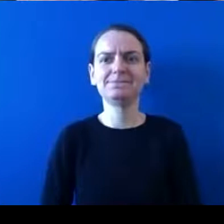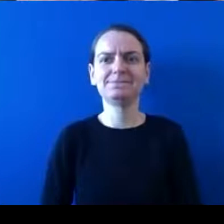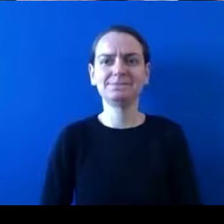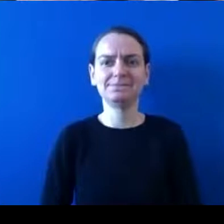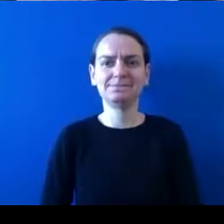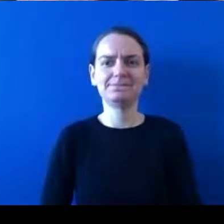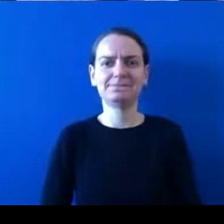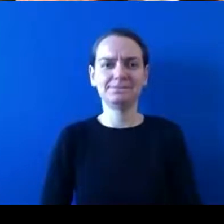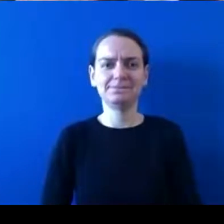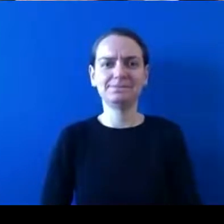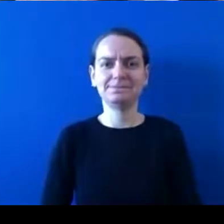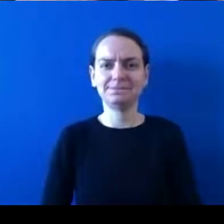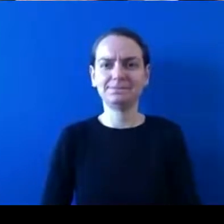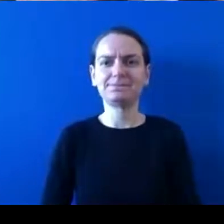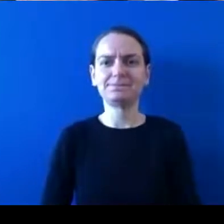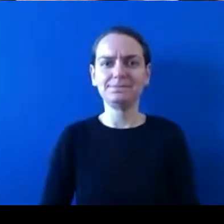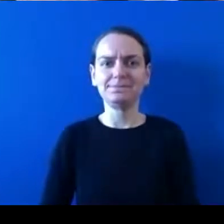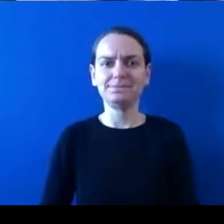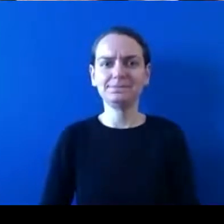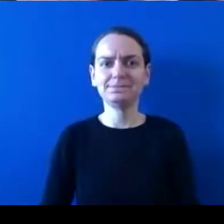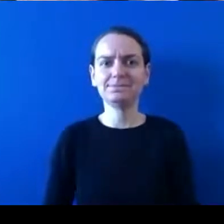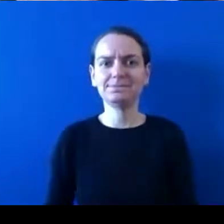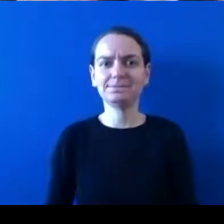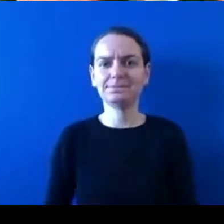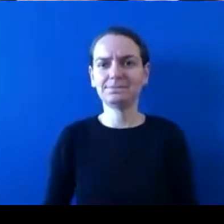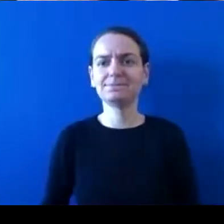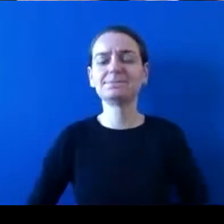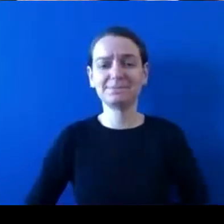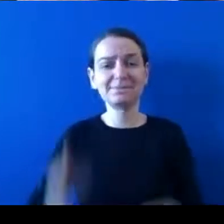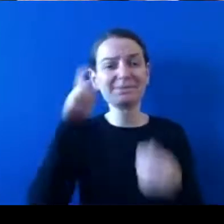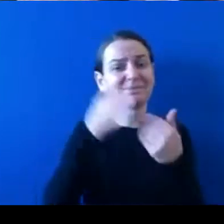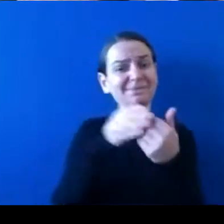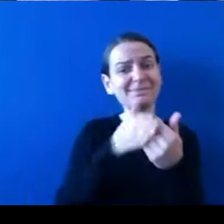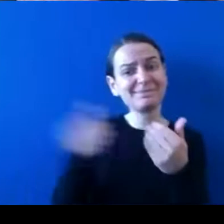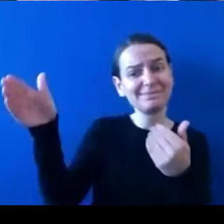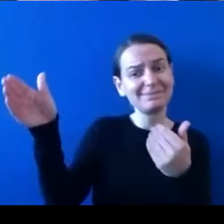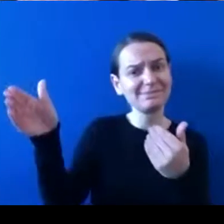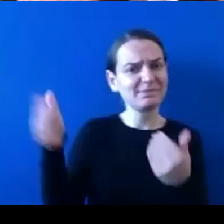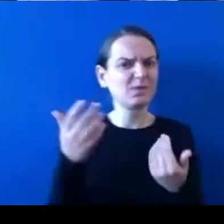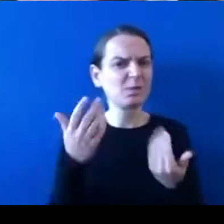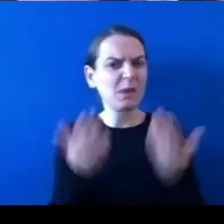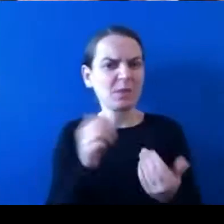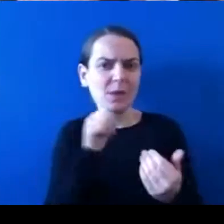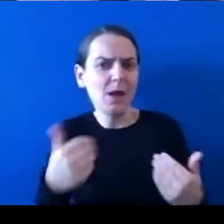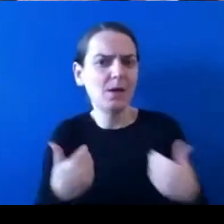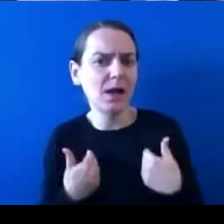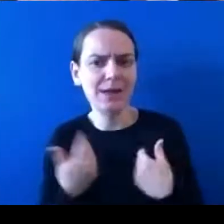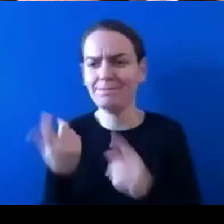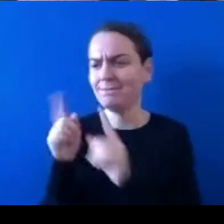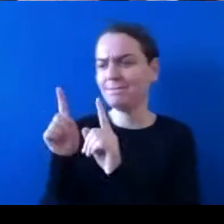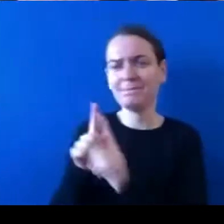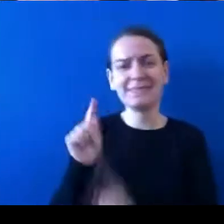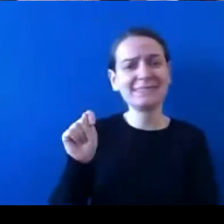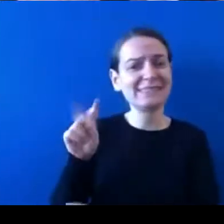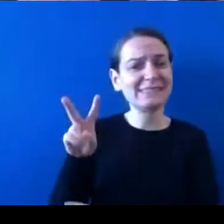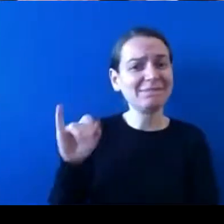Also in college, there are no teachers of the visually impaired, TVIs, no